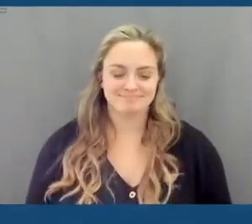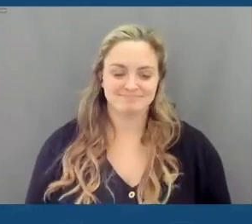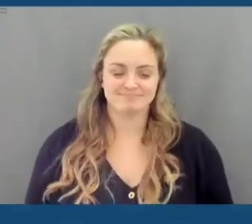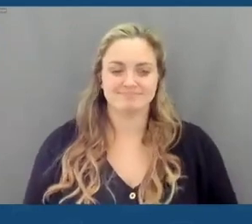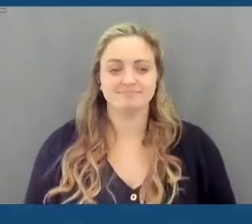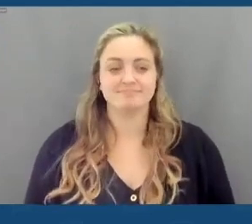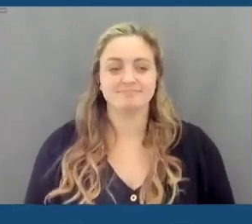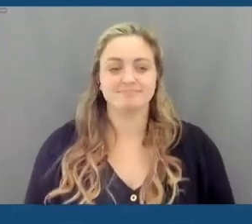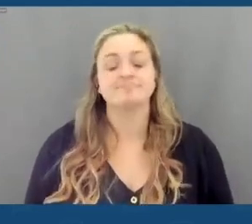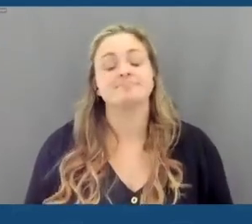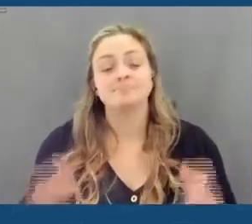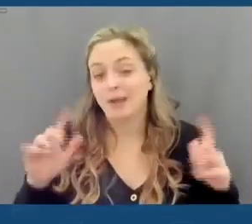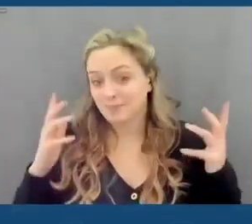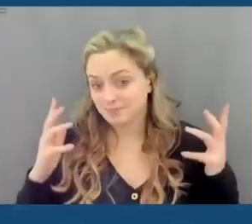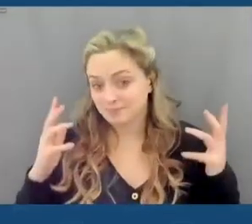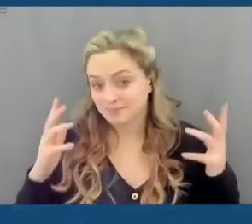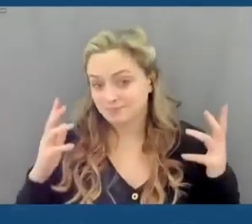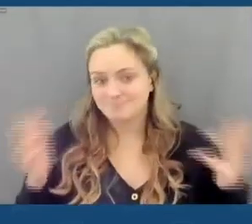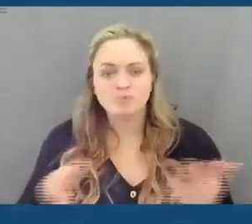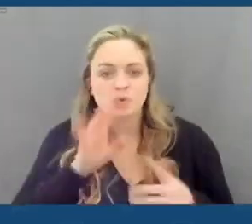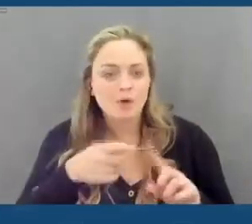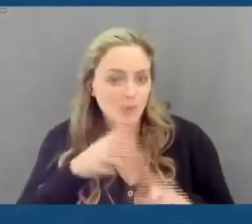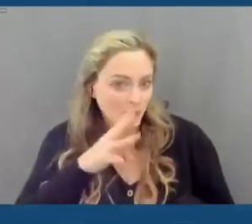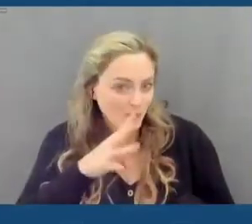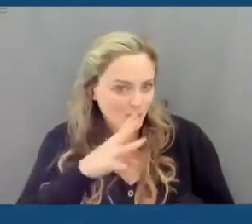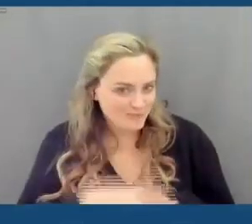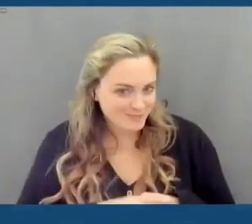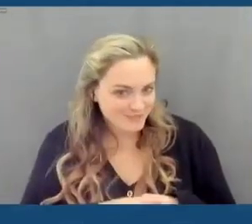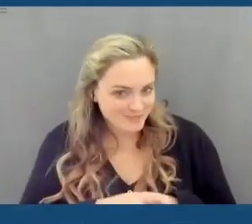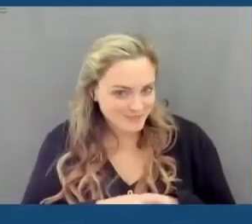Well, we're here to talk about water.